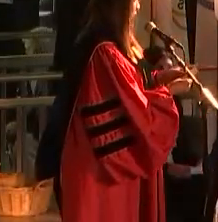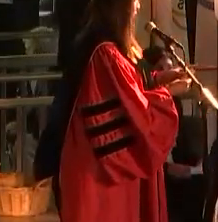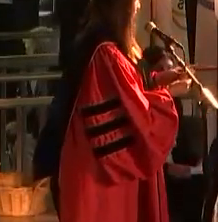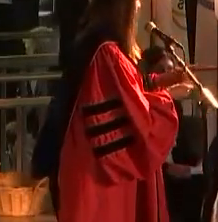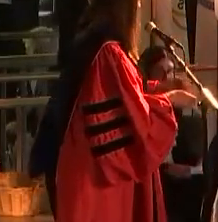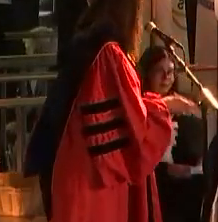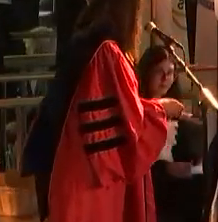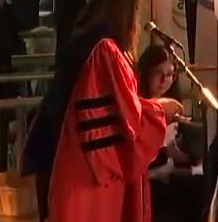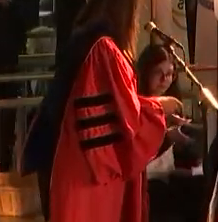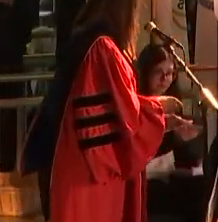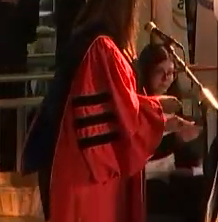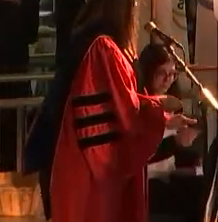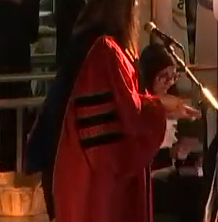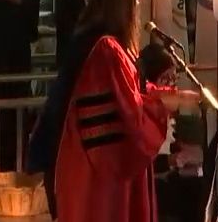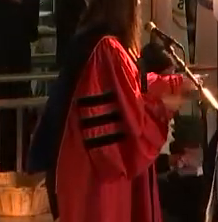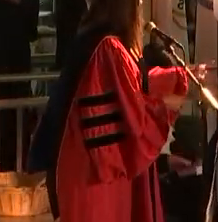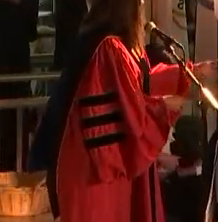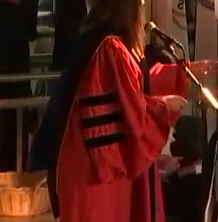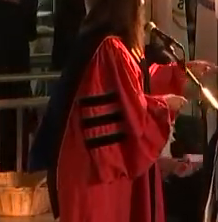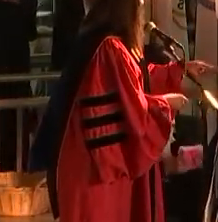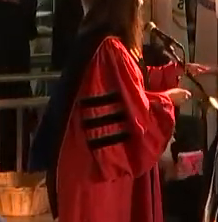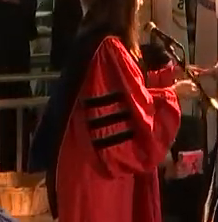Carrie Silva.